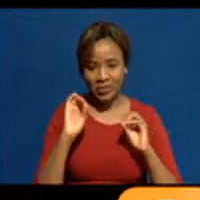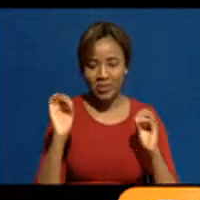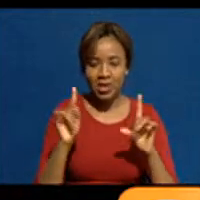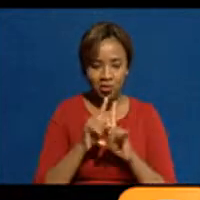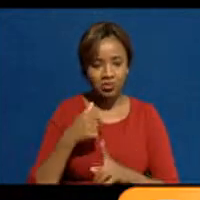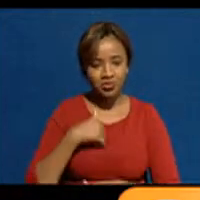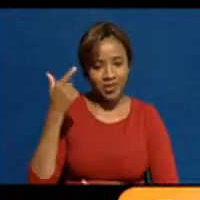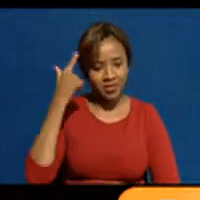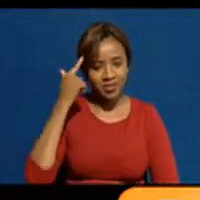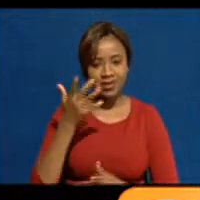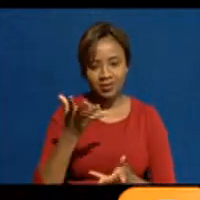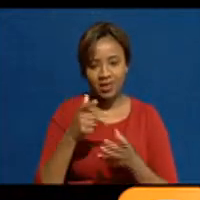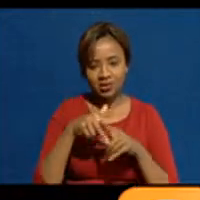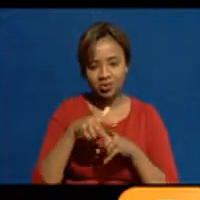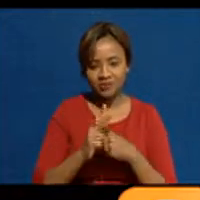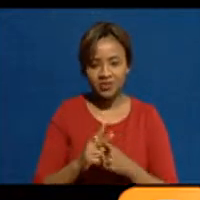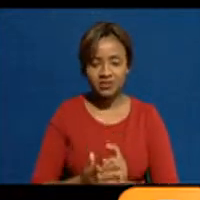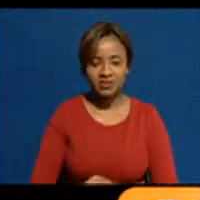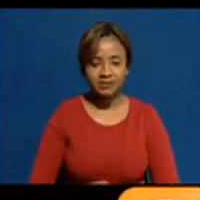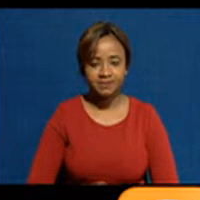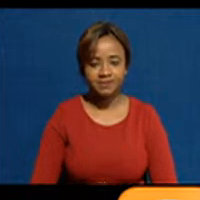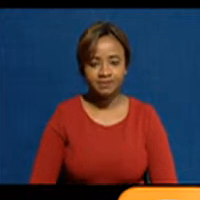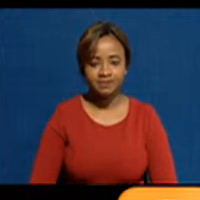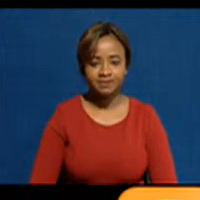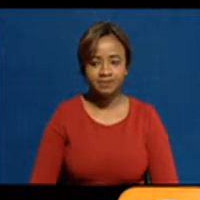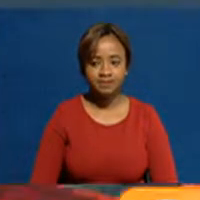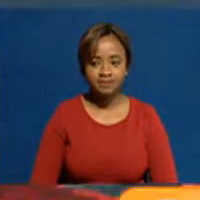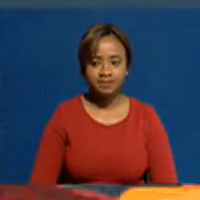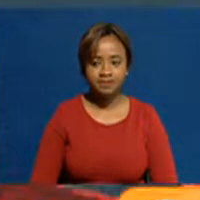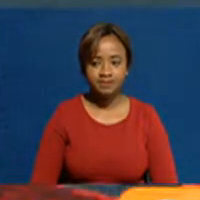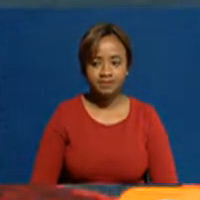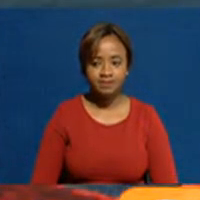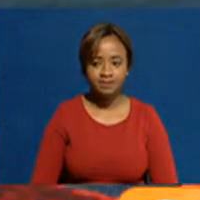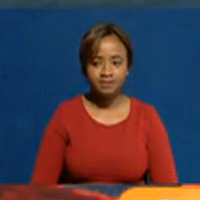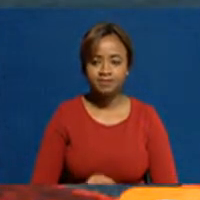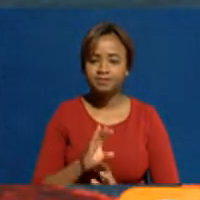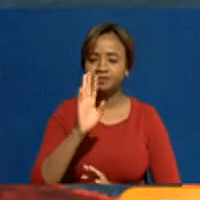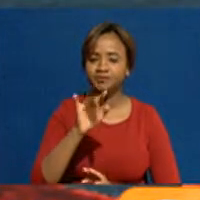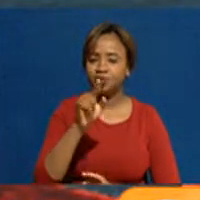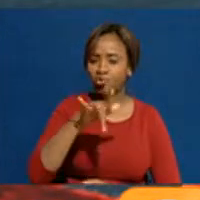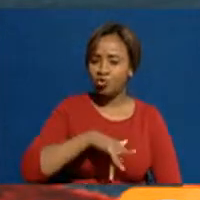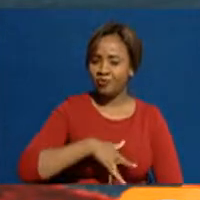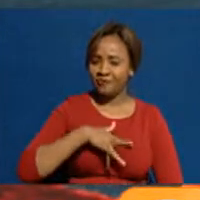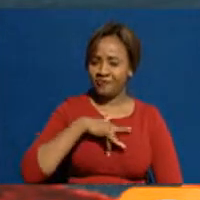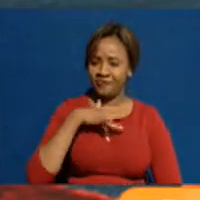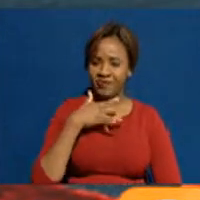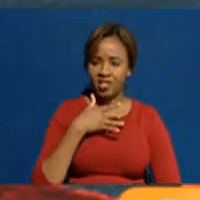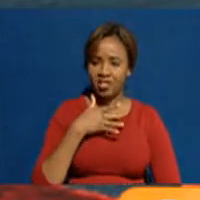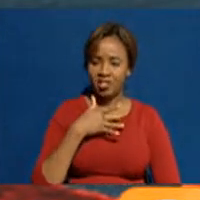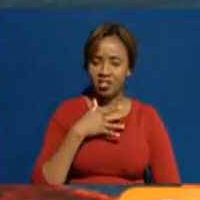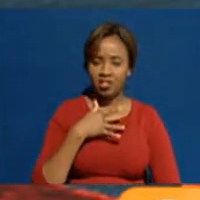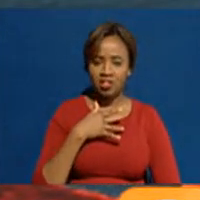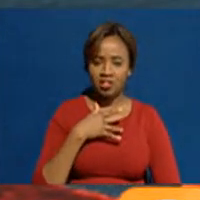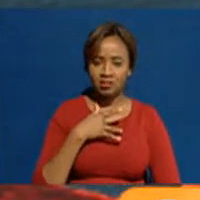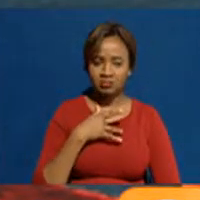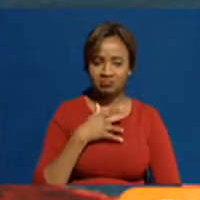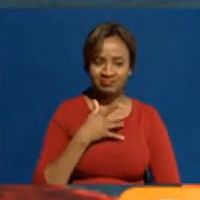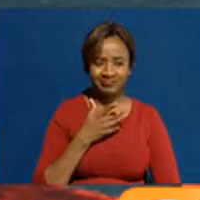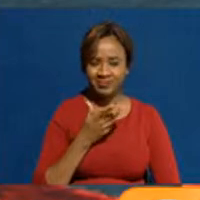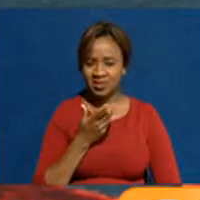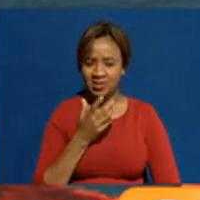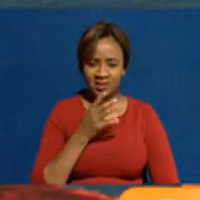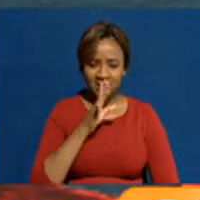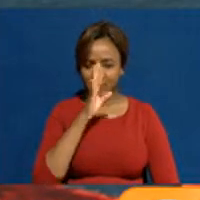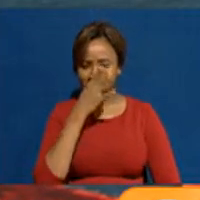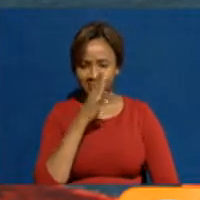think it needs to be checked. Hannah, yeah. Before I let you go, do you feel your prep or fear that your children